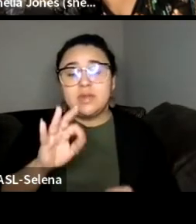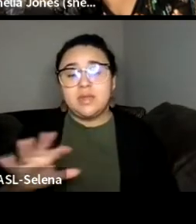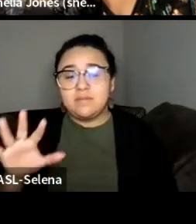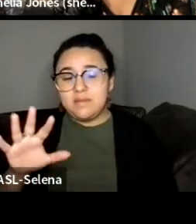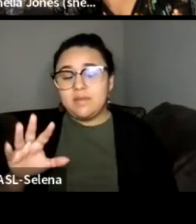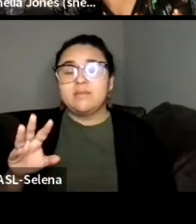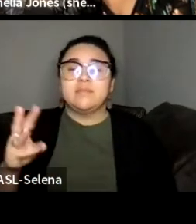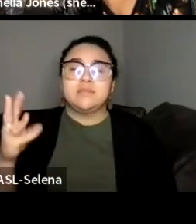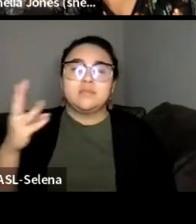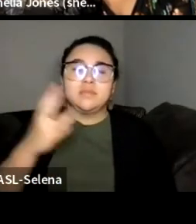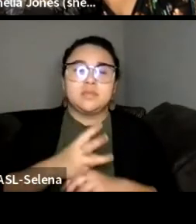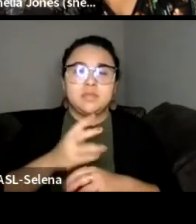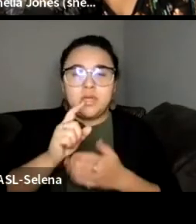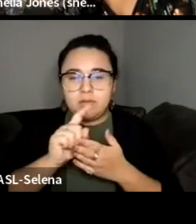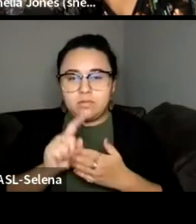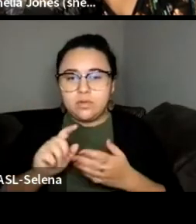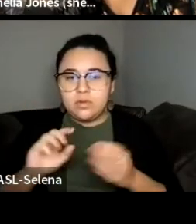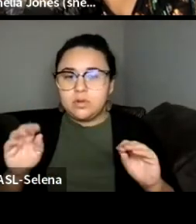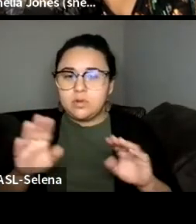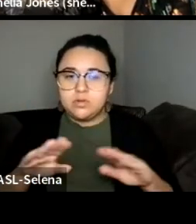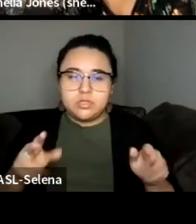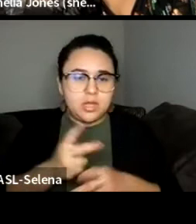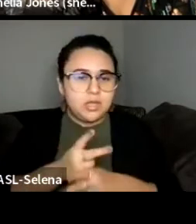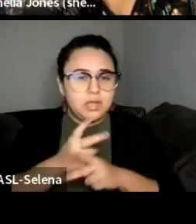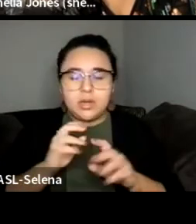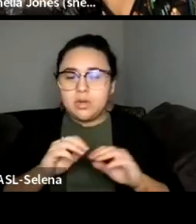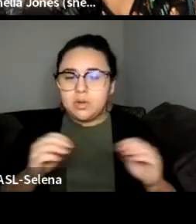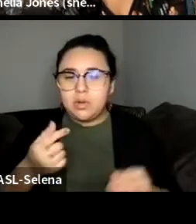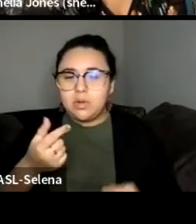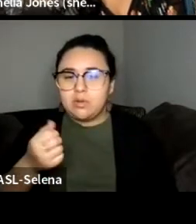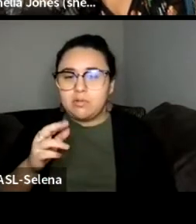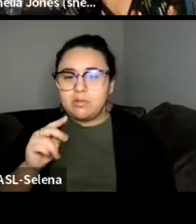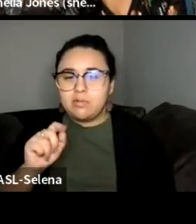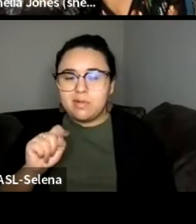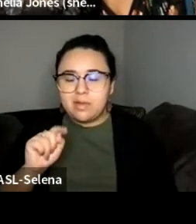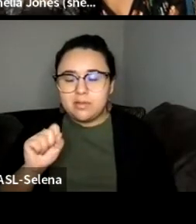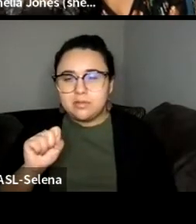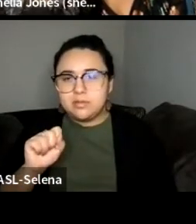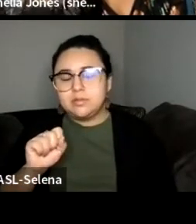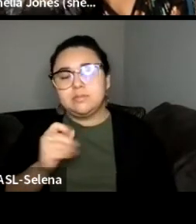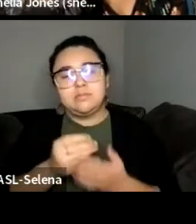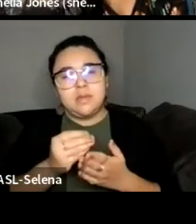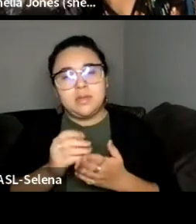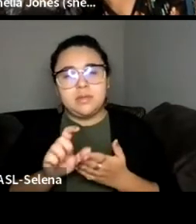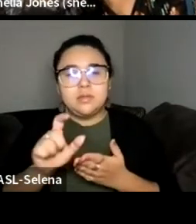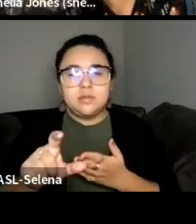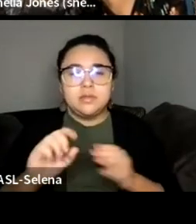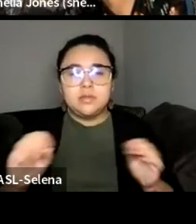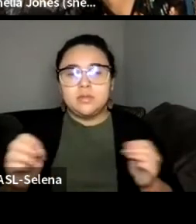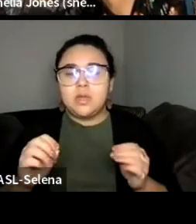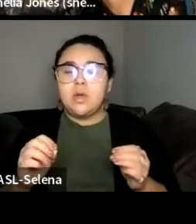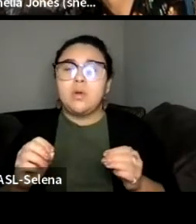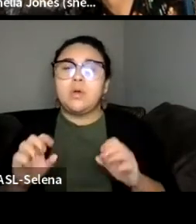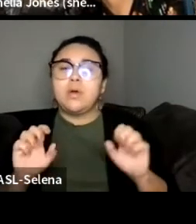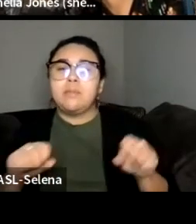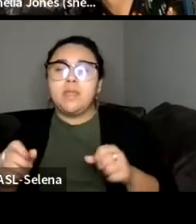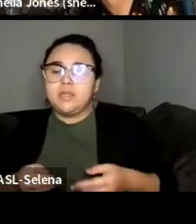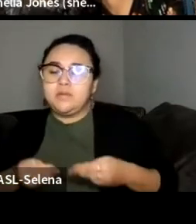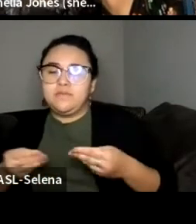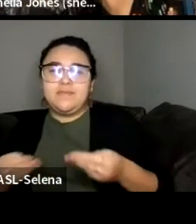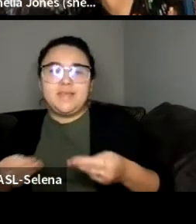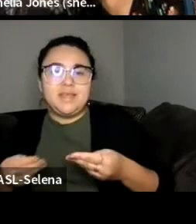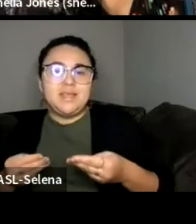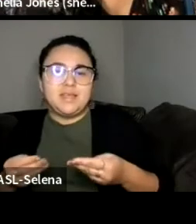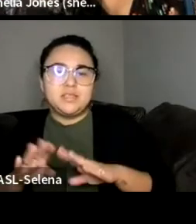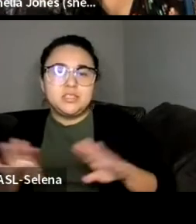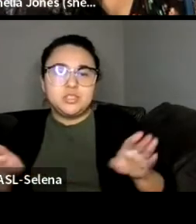childcare, no grants, no nursing ability. No, like, I think that